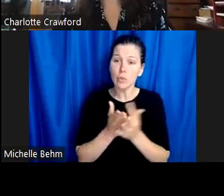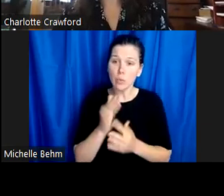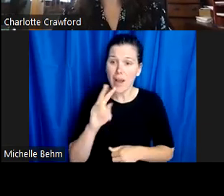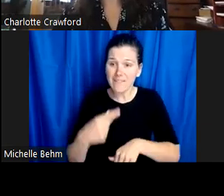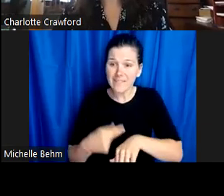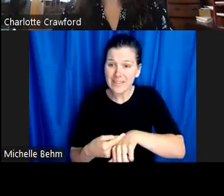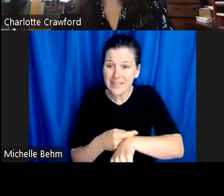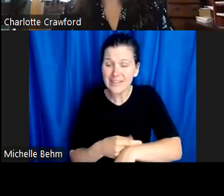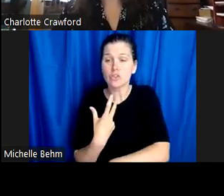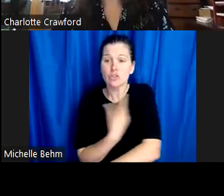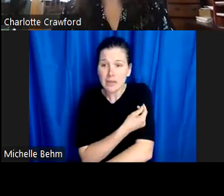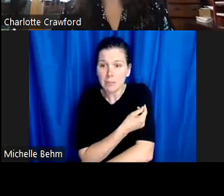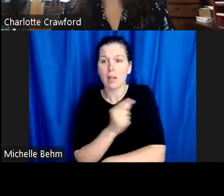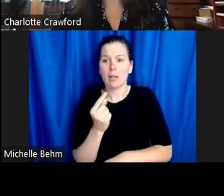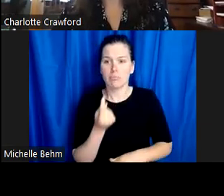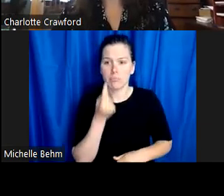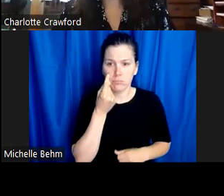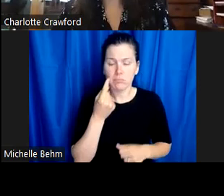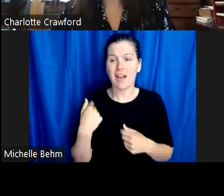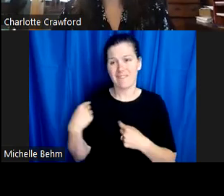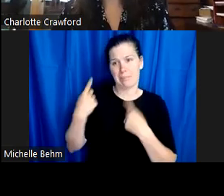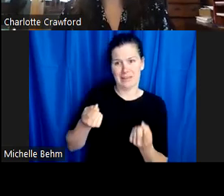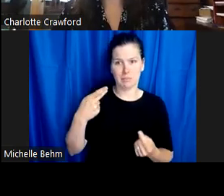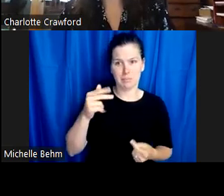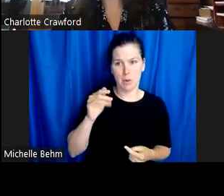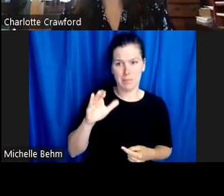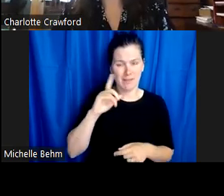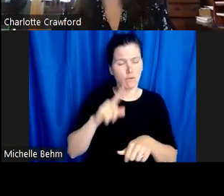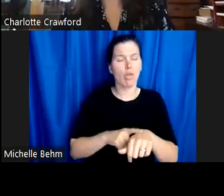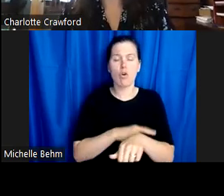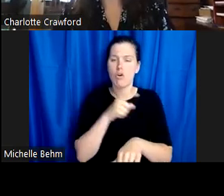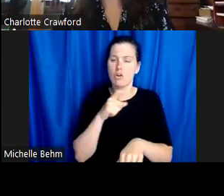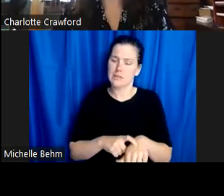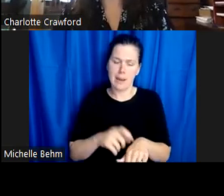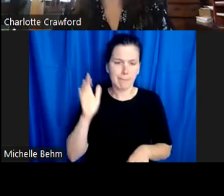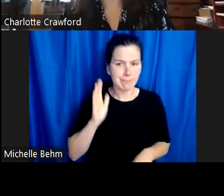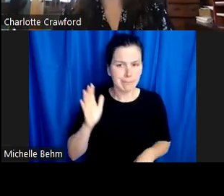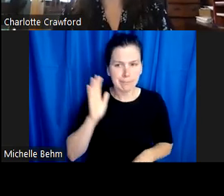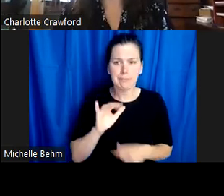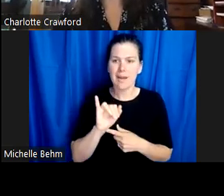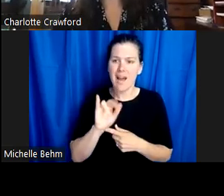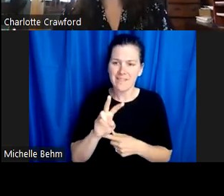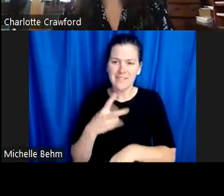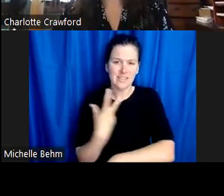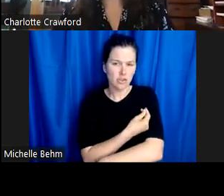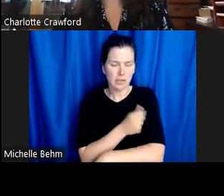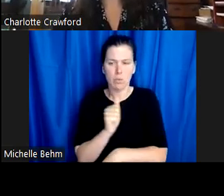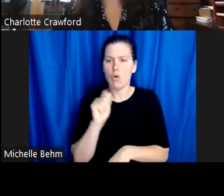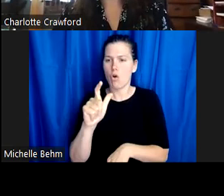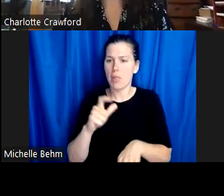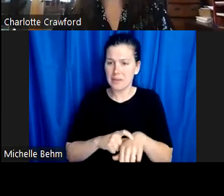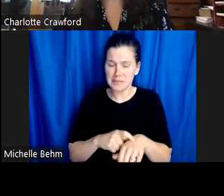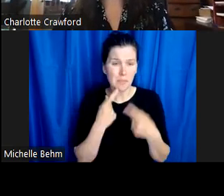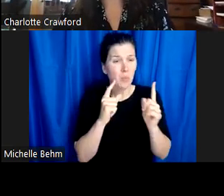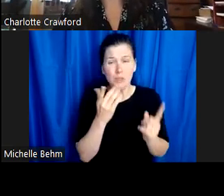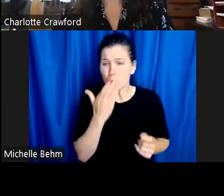intranasal. I've been a paramedic for a long time. I used to do IV and injectable all the time. Works quite well,